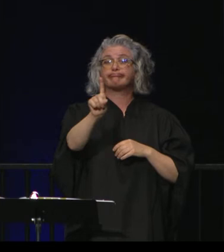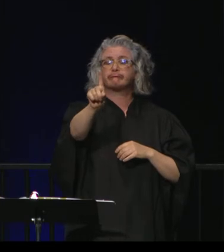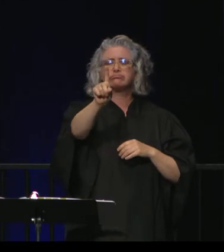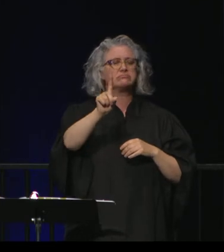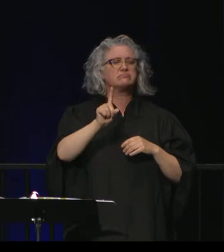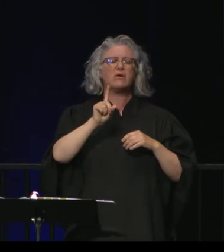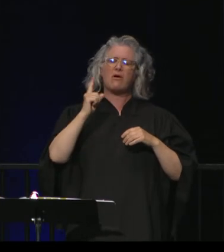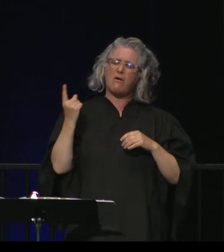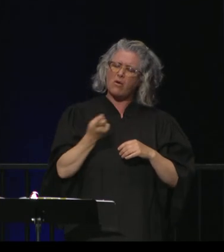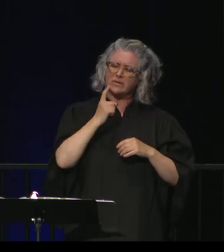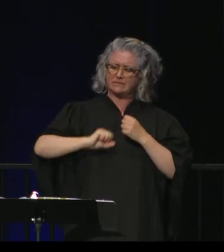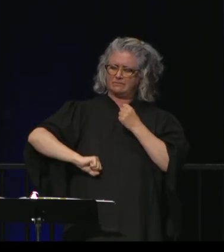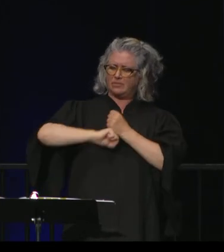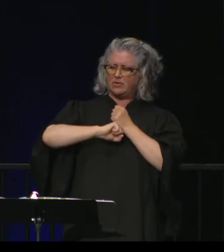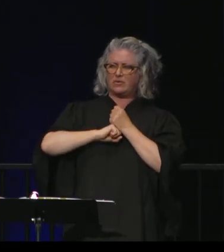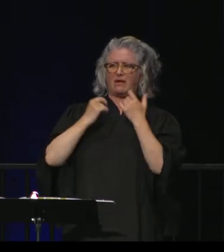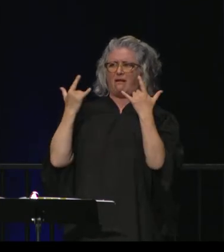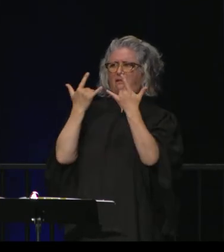support of others.